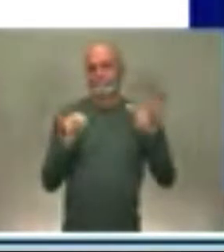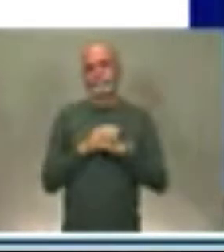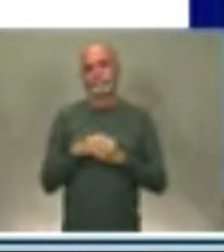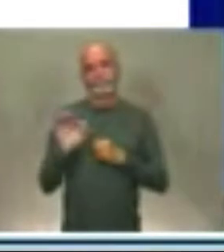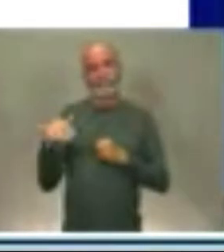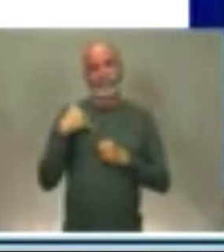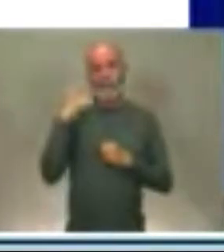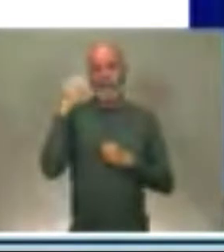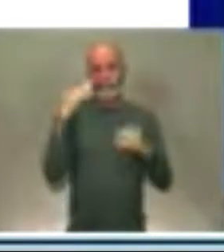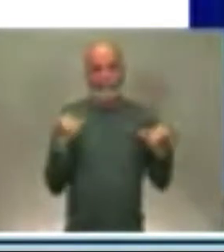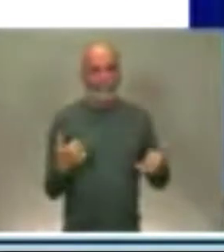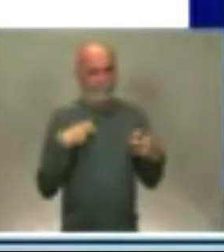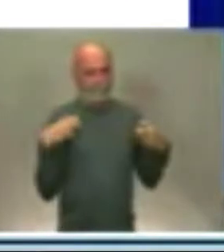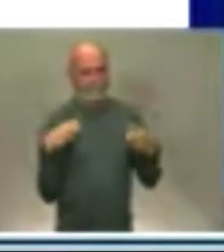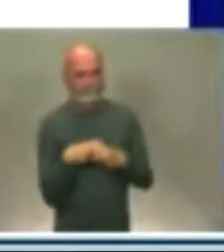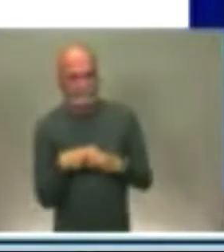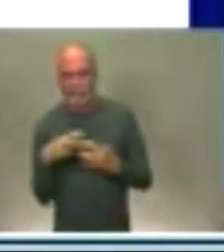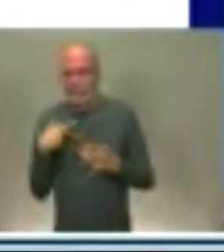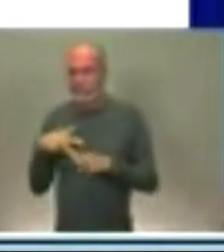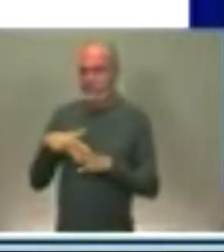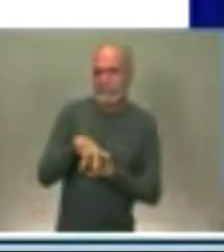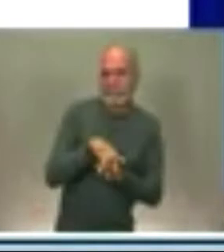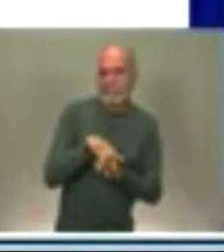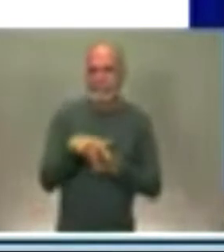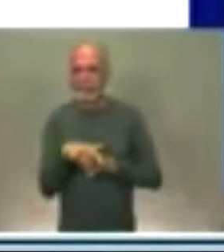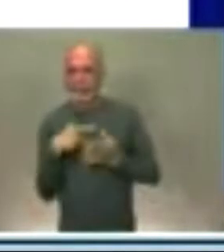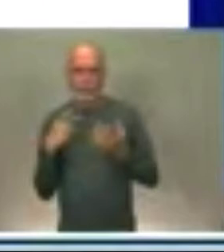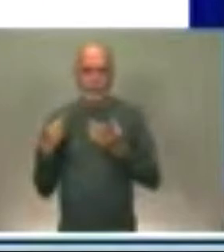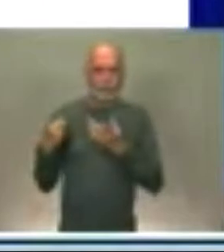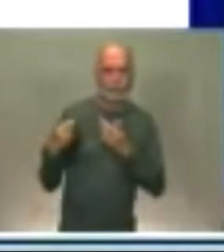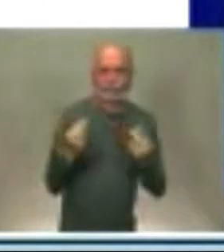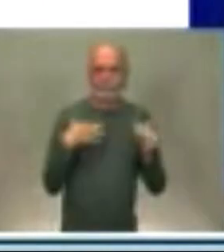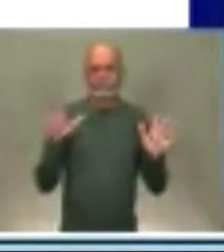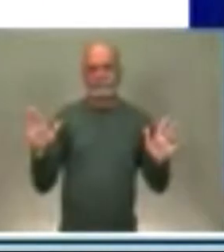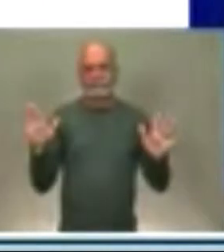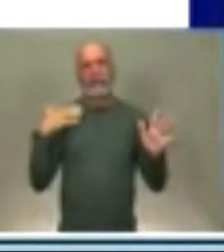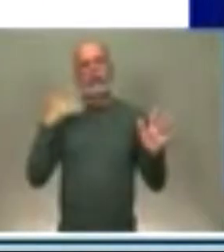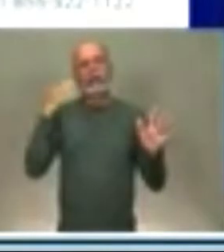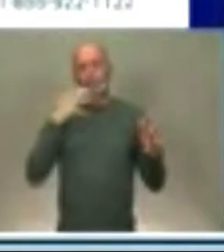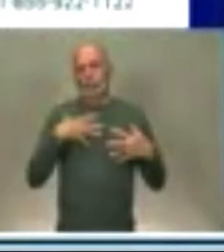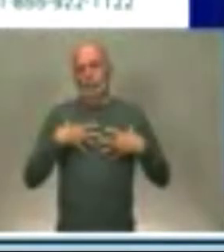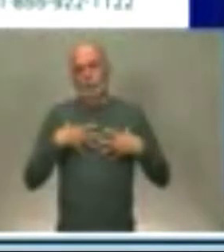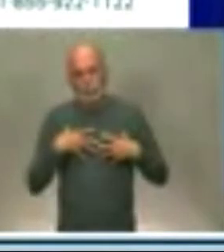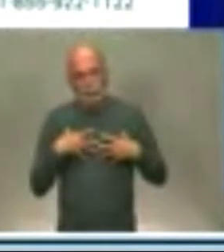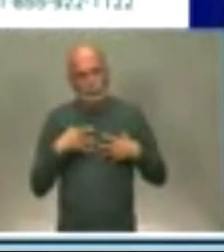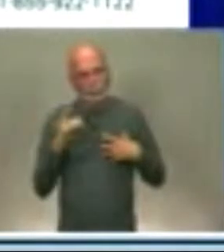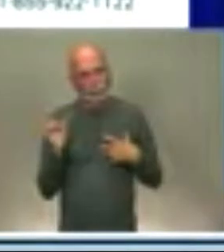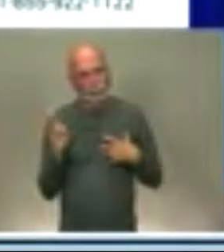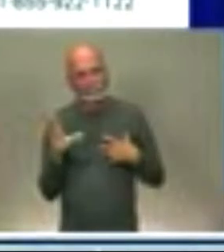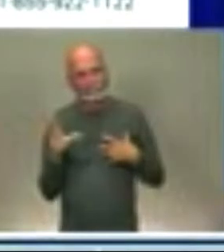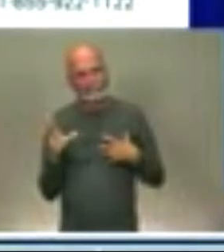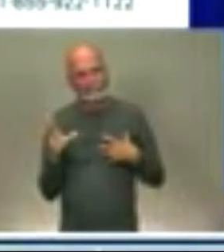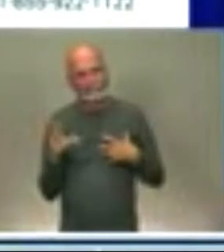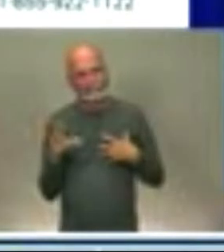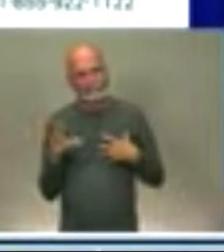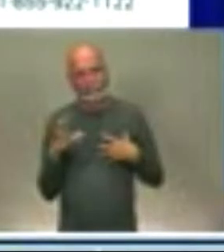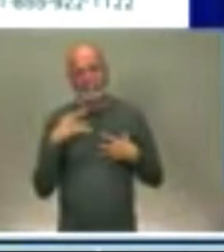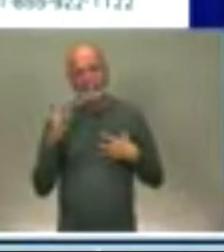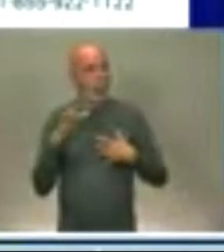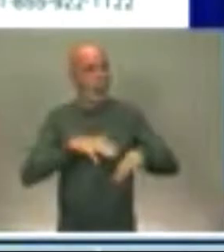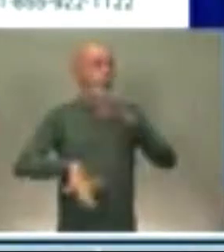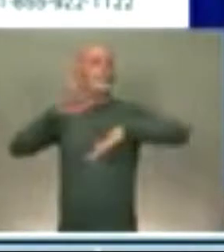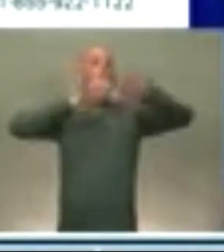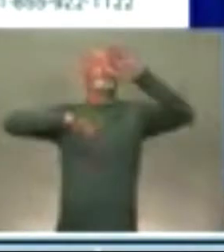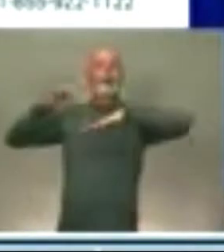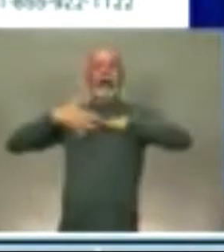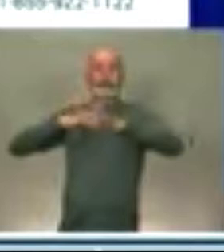So I understand the emotions of those decisions. But for me, it's I'm just getting up to speed on a number of files,